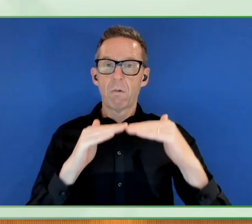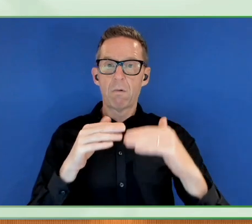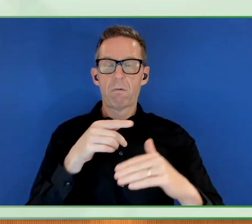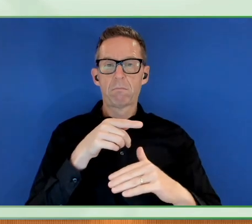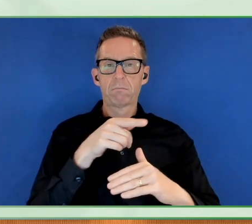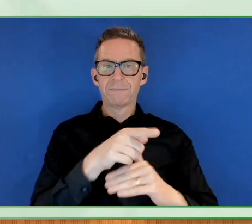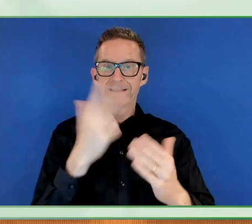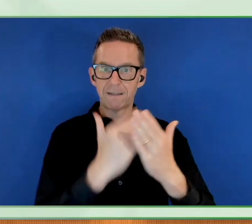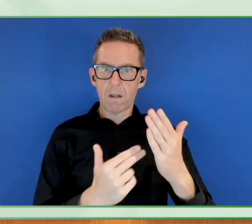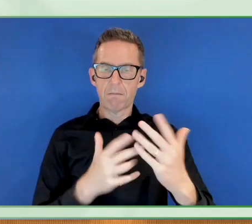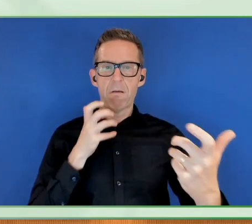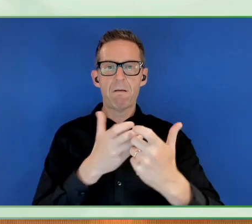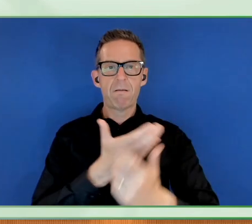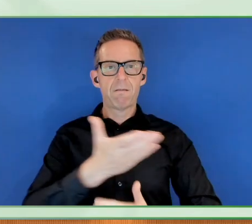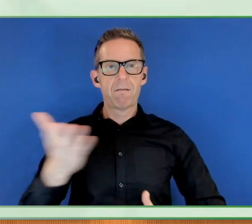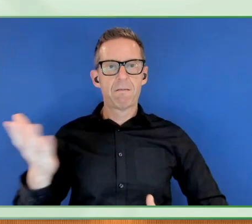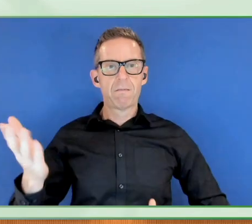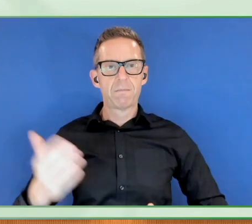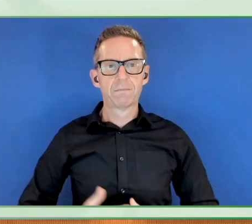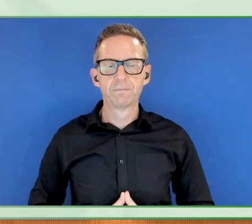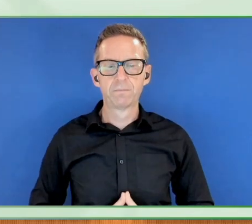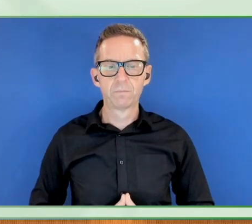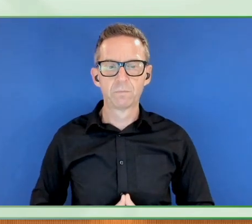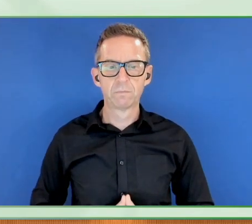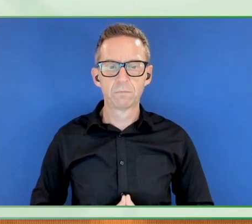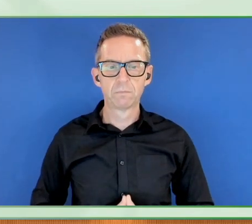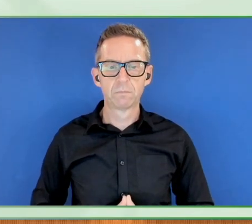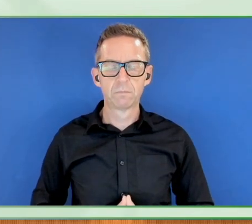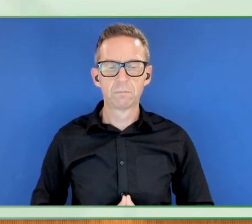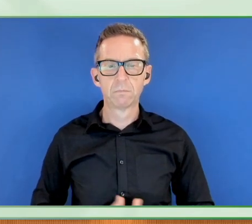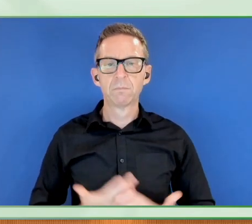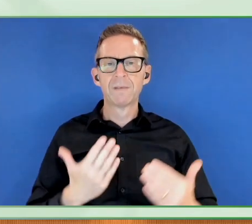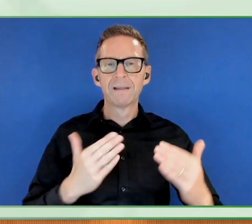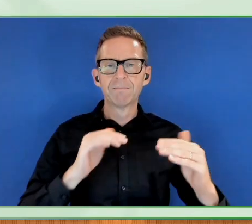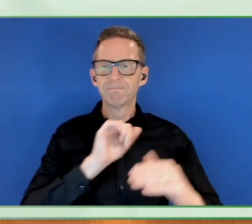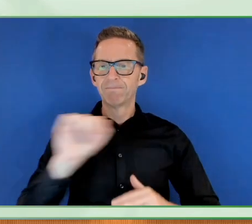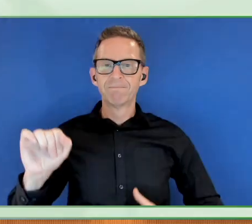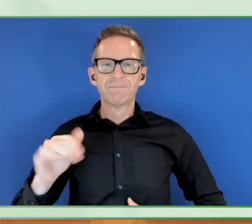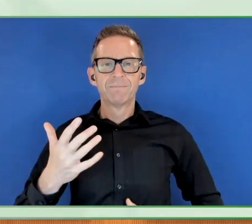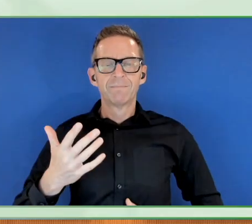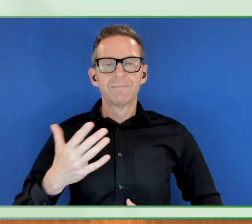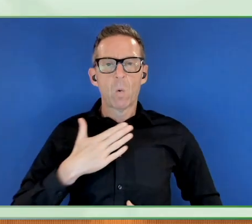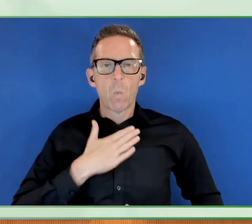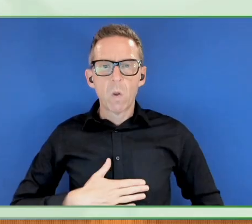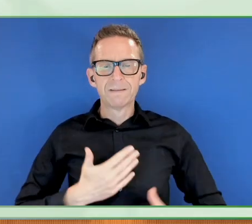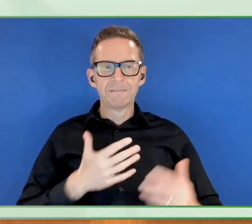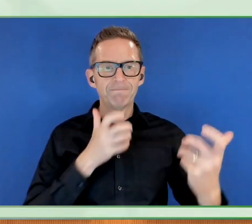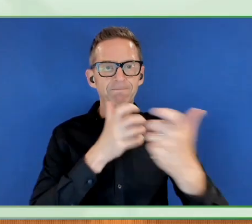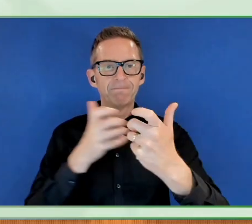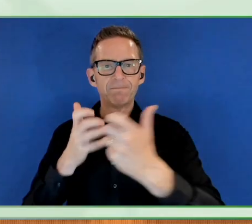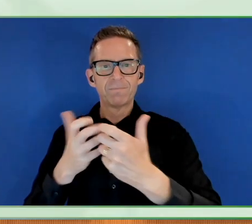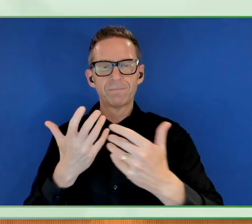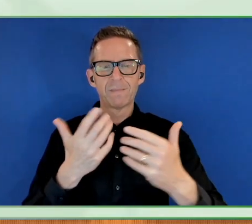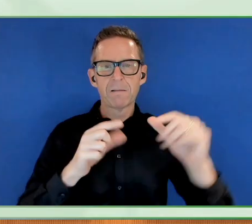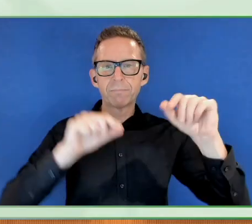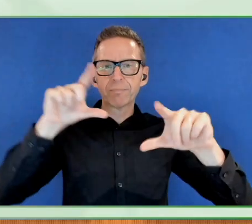that is more specialized, but to reach out to as many as possible without any like special